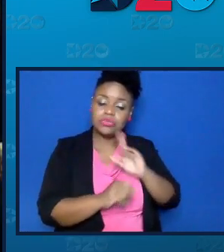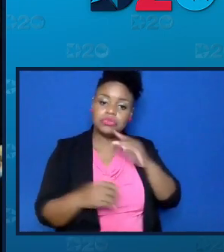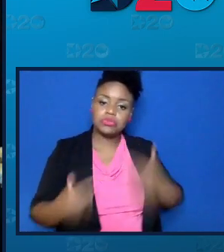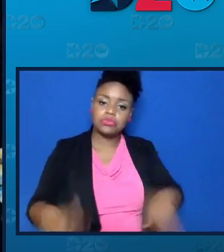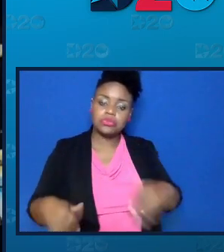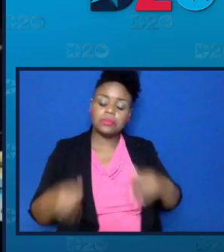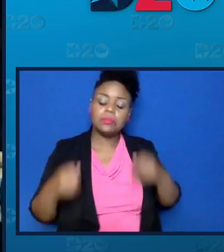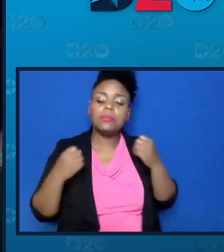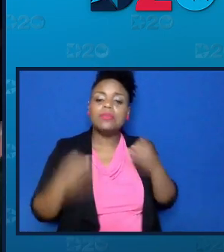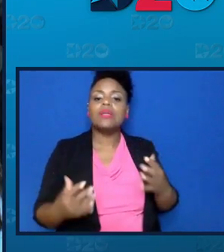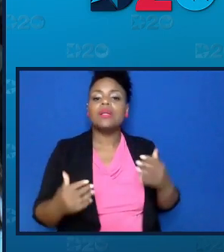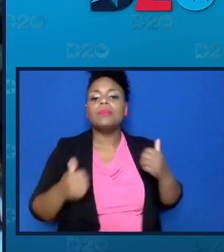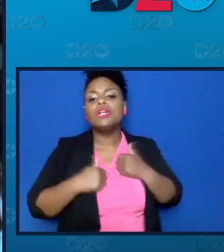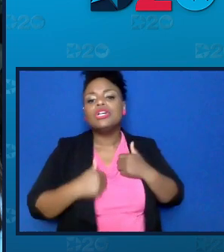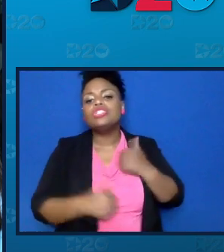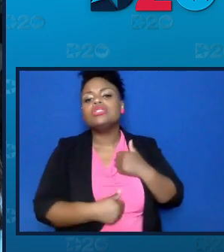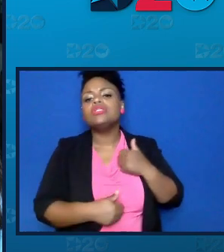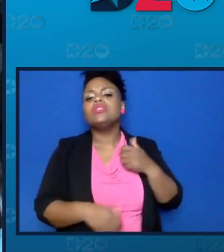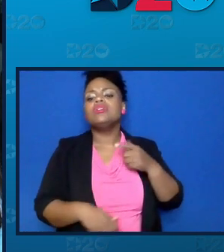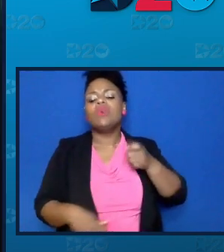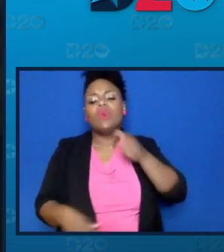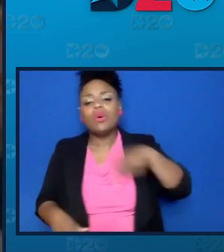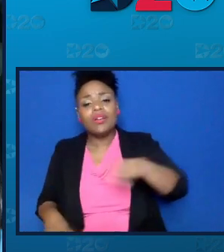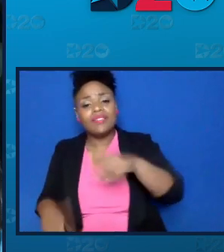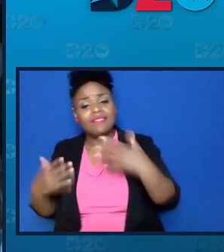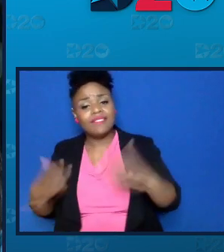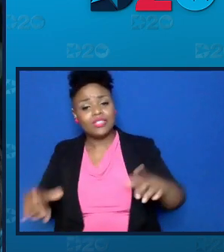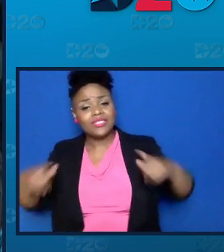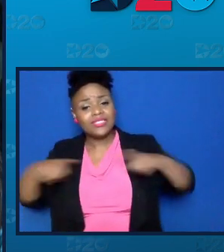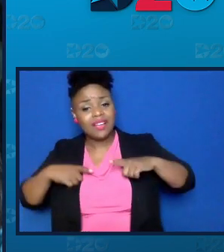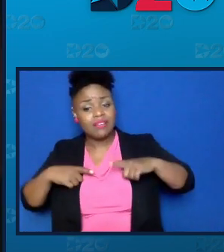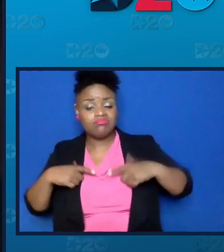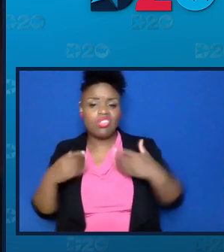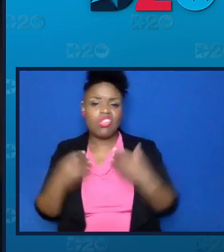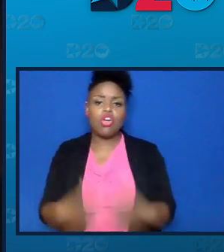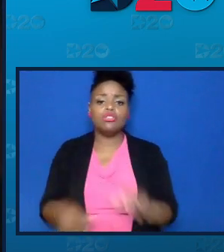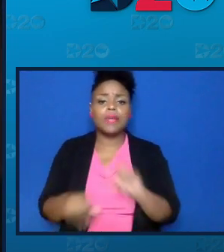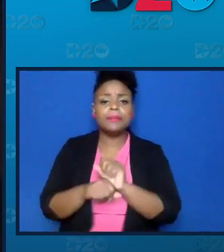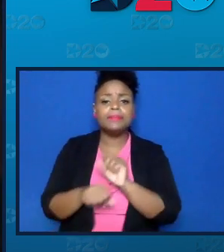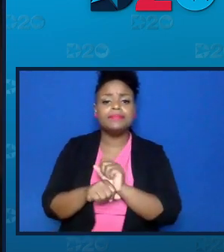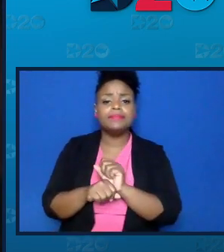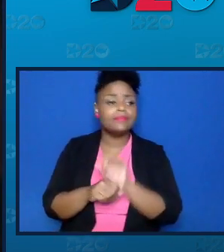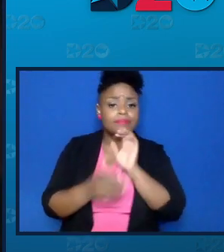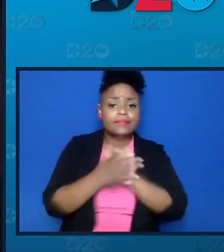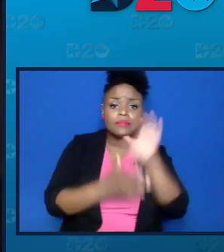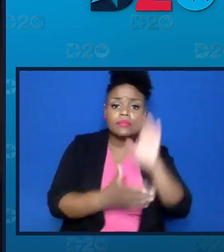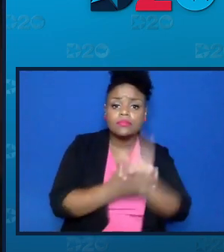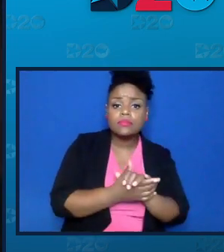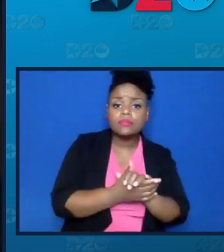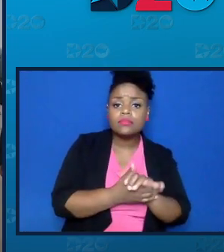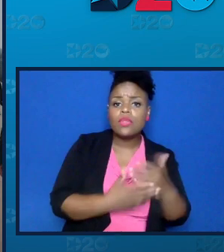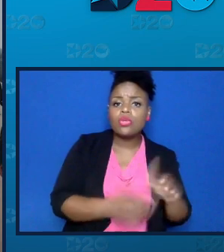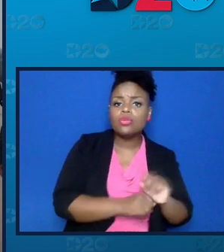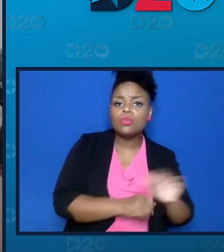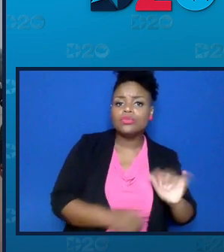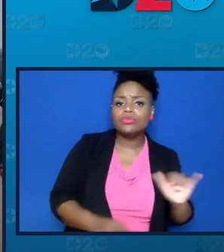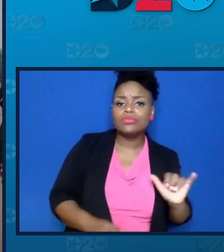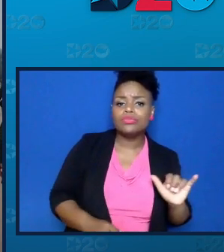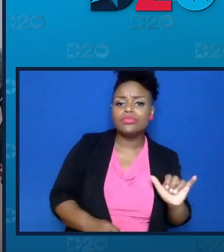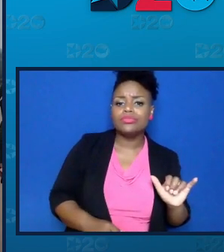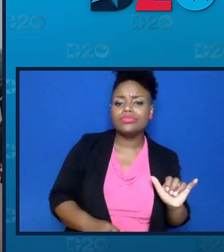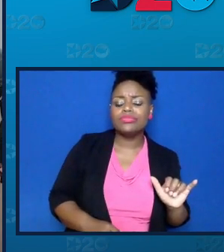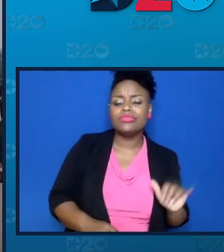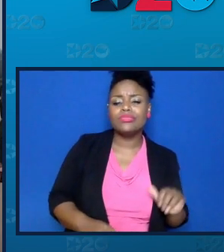So many military spouses have lost their jobs. That's one of the things that will be a priority